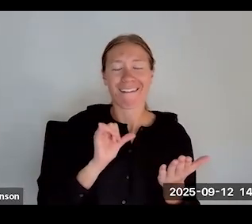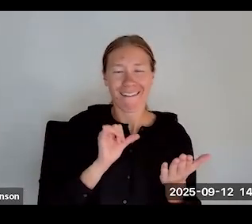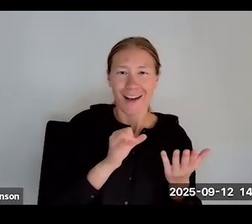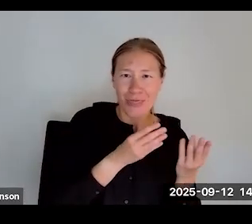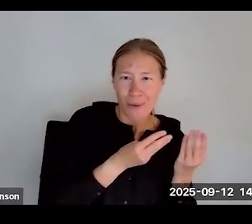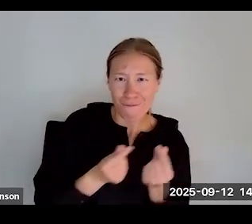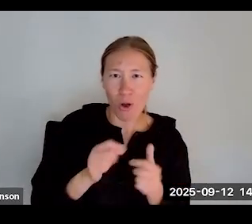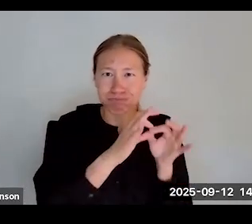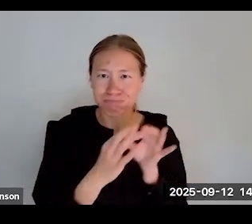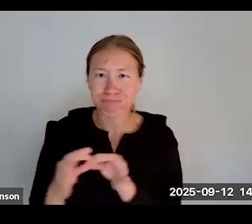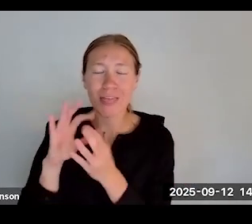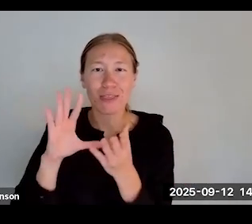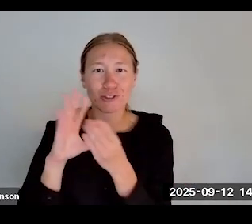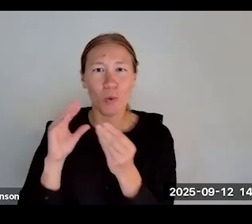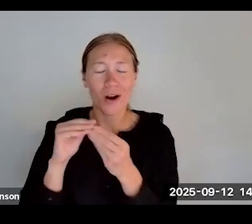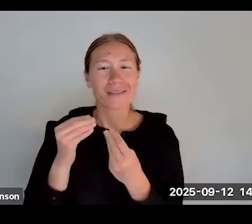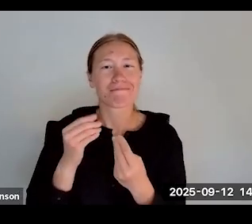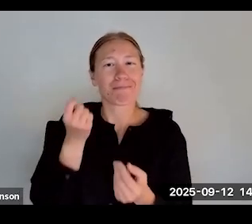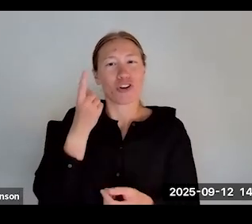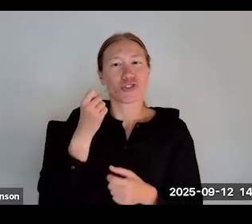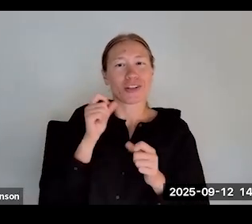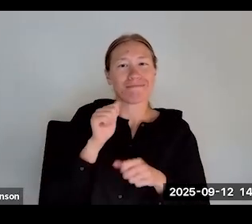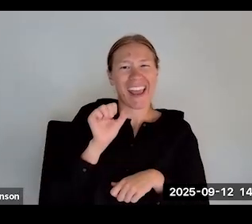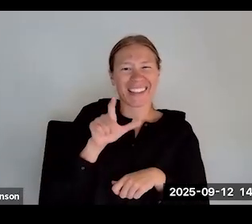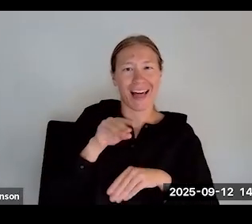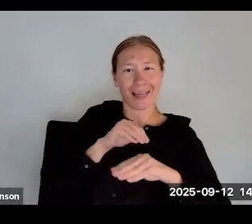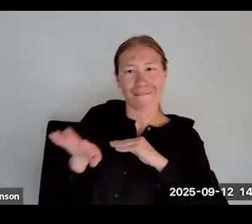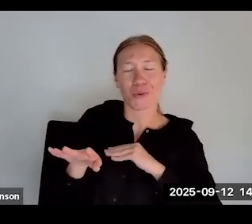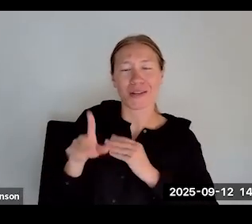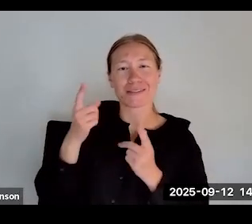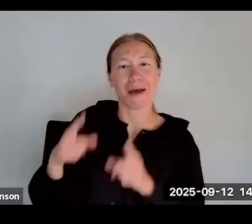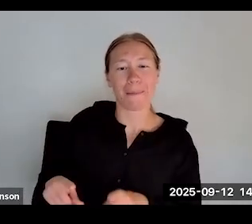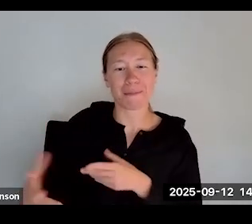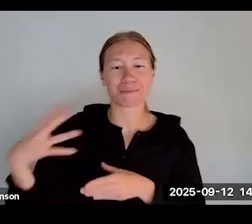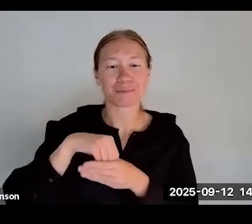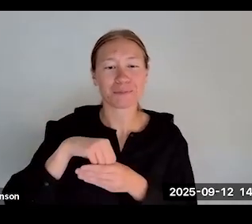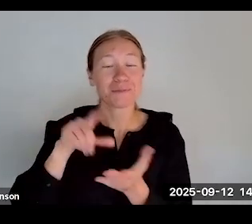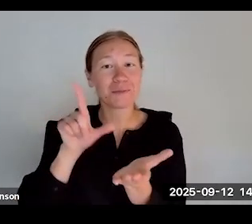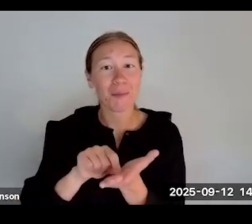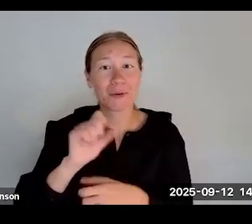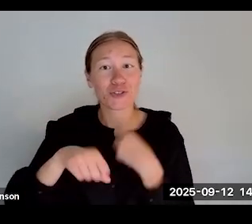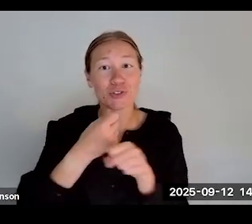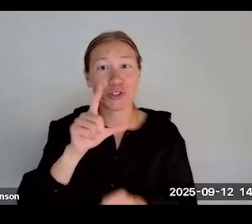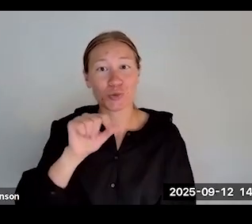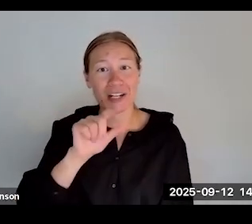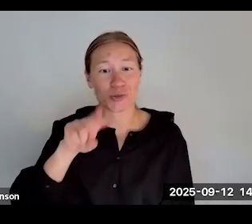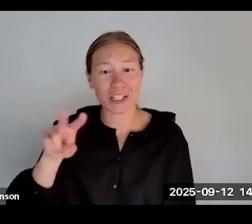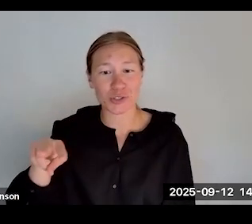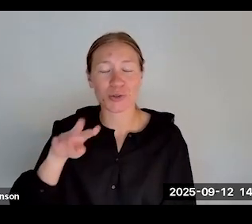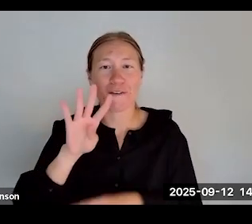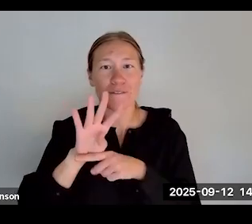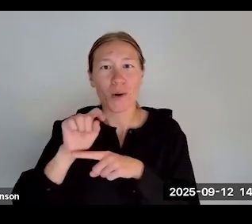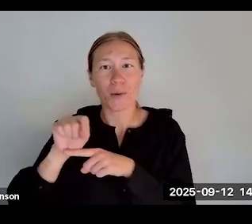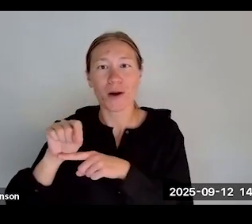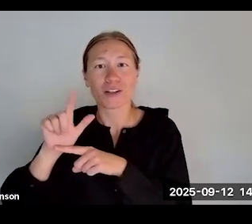ASL influence. This book was published in 2022 and has a rating of 4.25 stars on